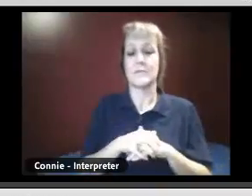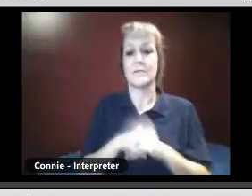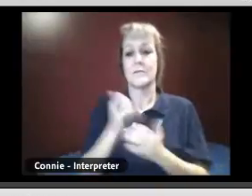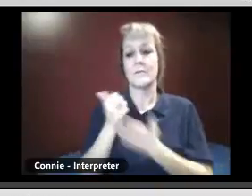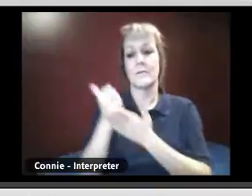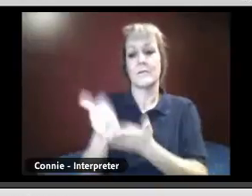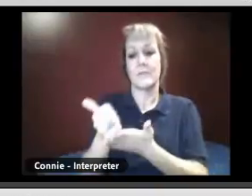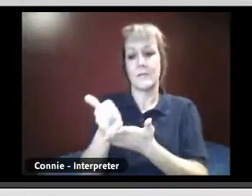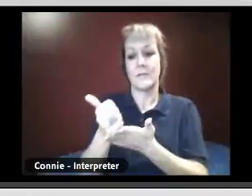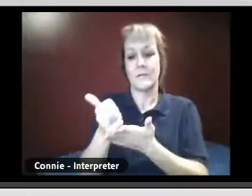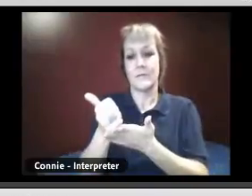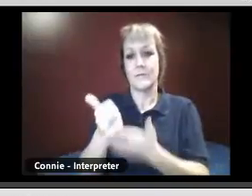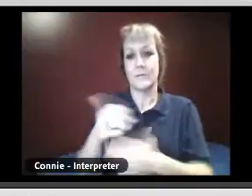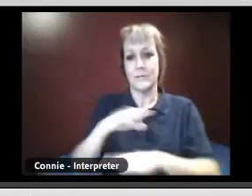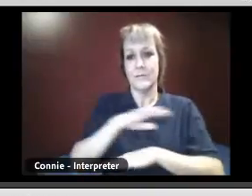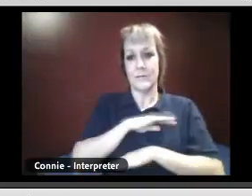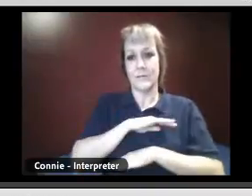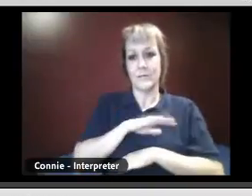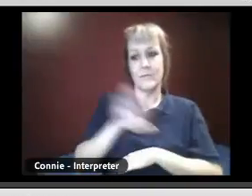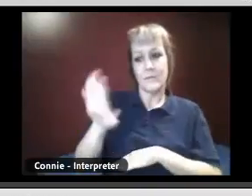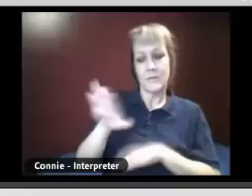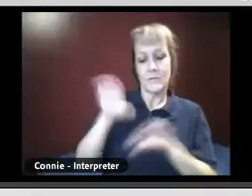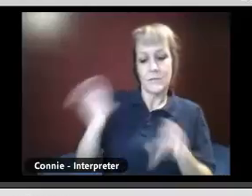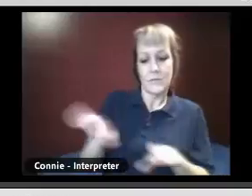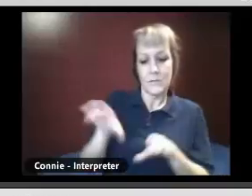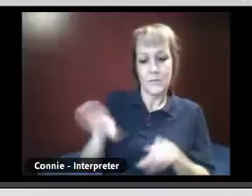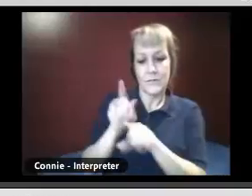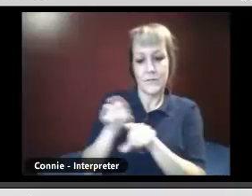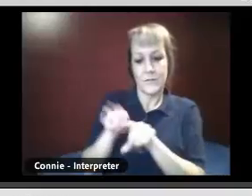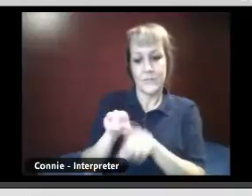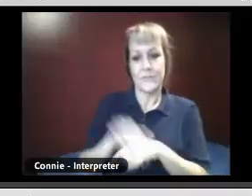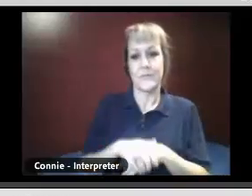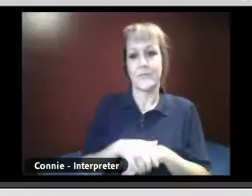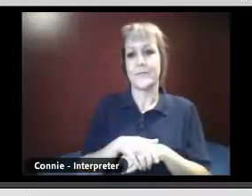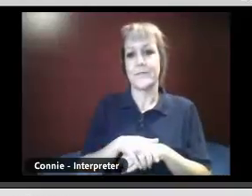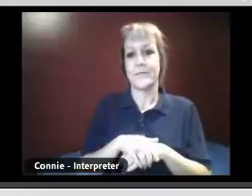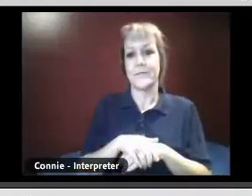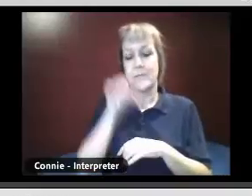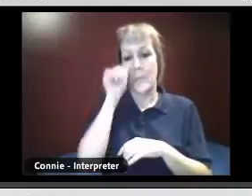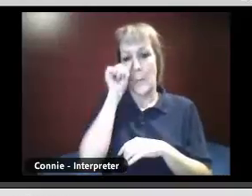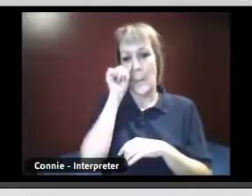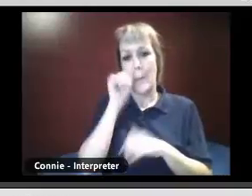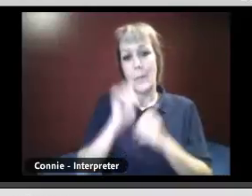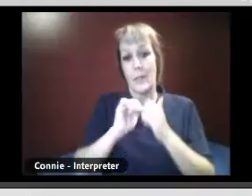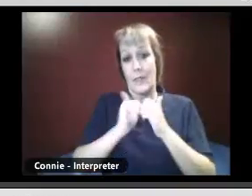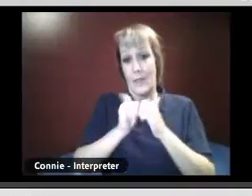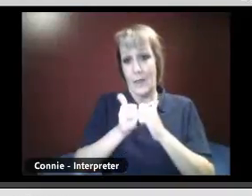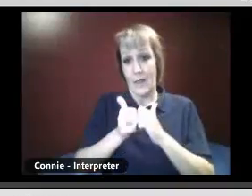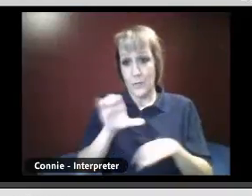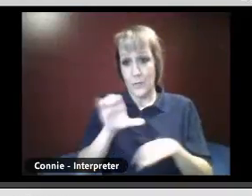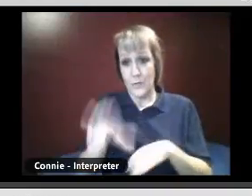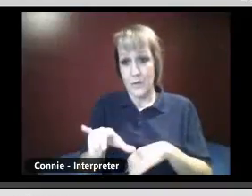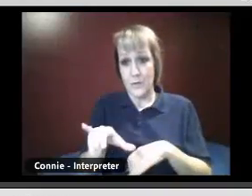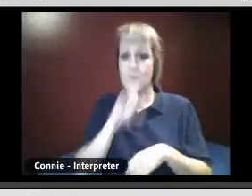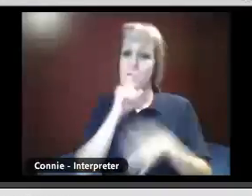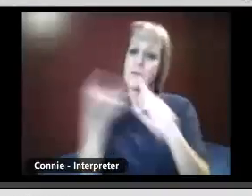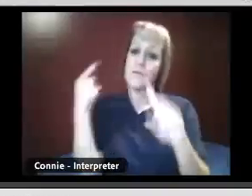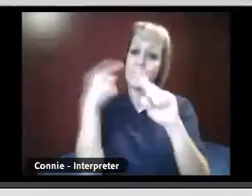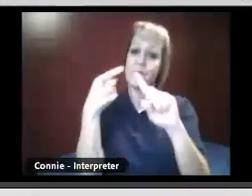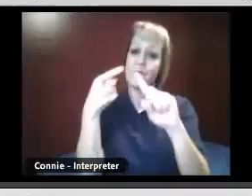the expectations of their performance too in doing that. Well, how you go about that is what's really key, and that's